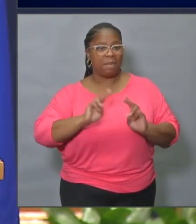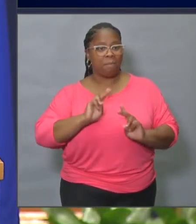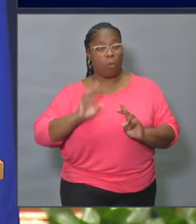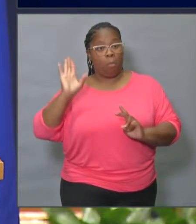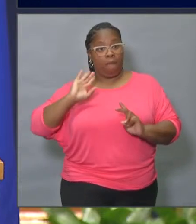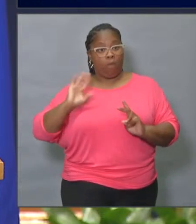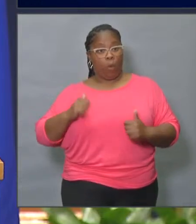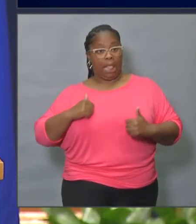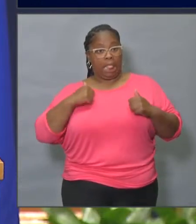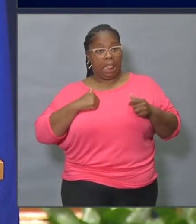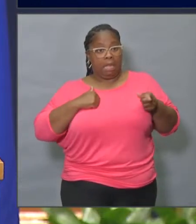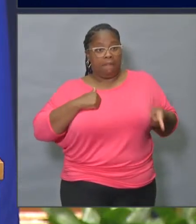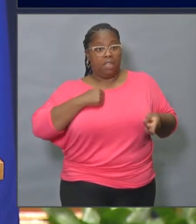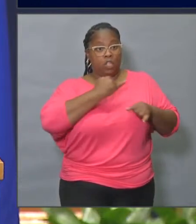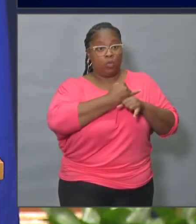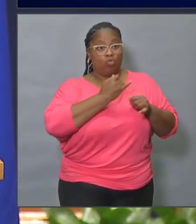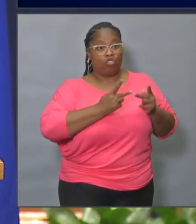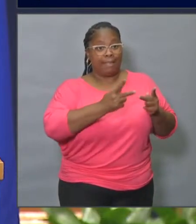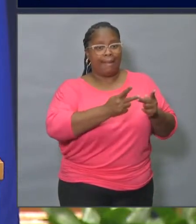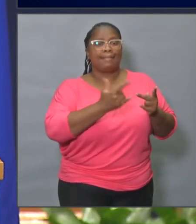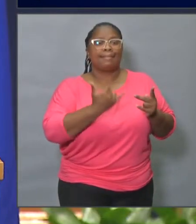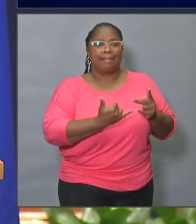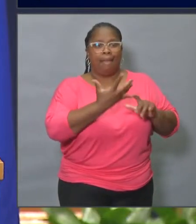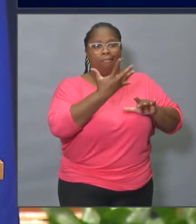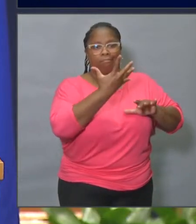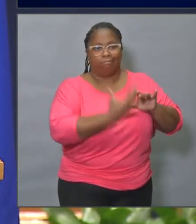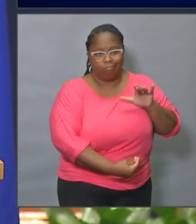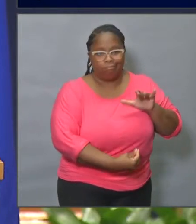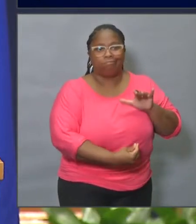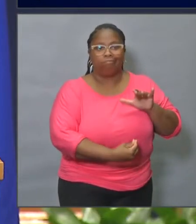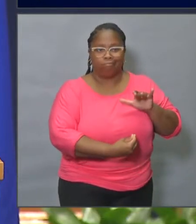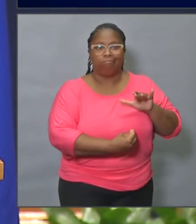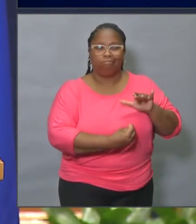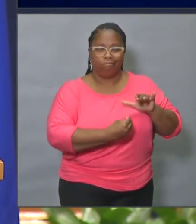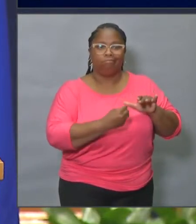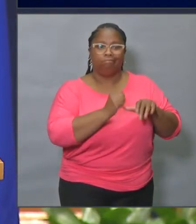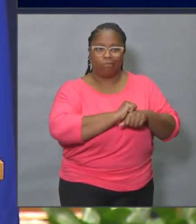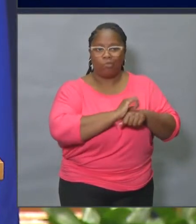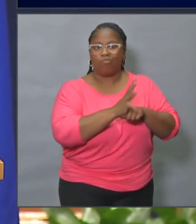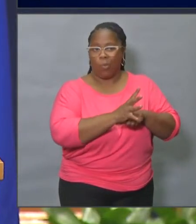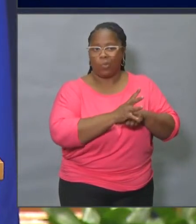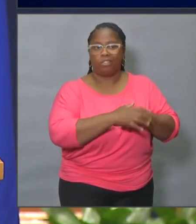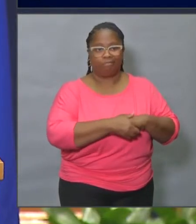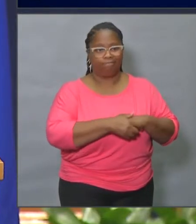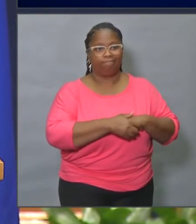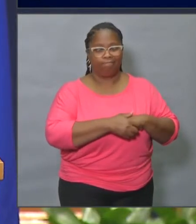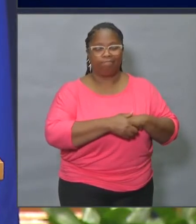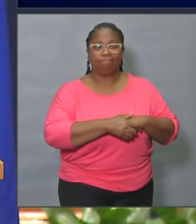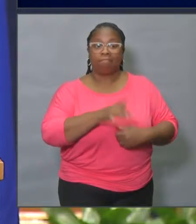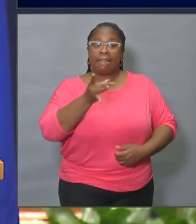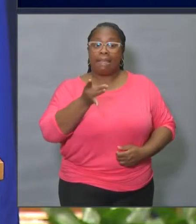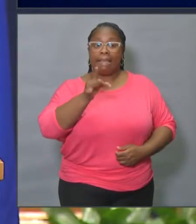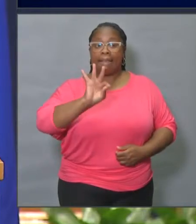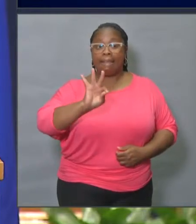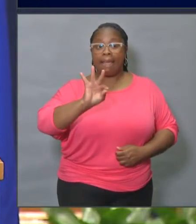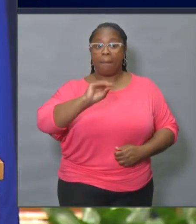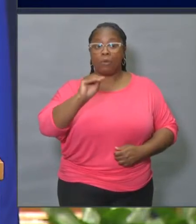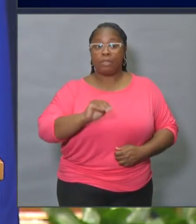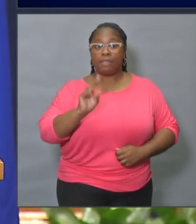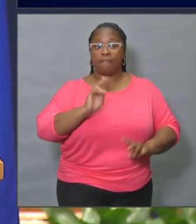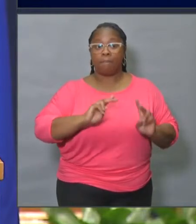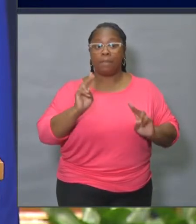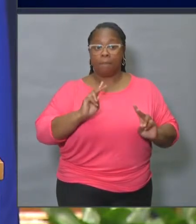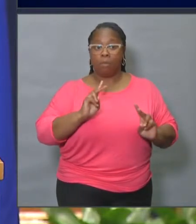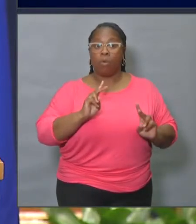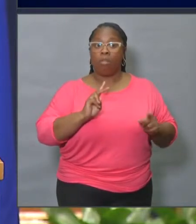in institutional settings have died from COVID-19, and 89% of the people who lived in institutional settings and